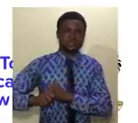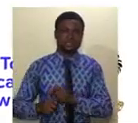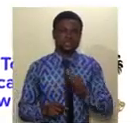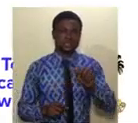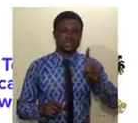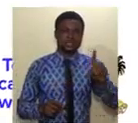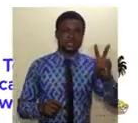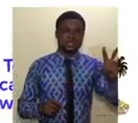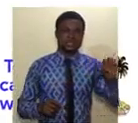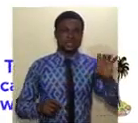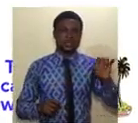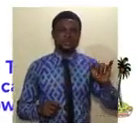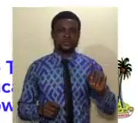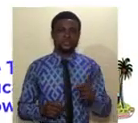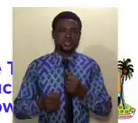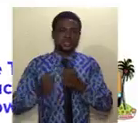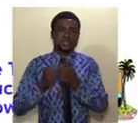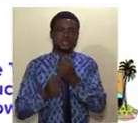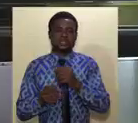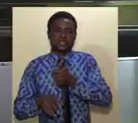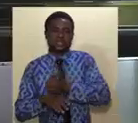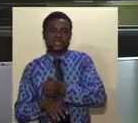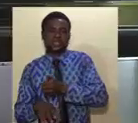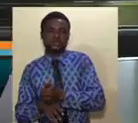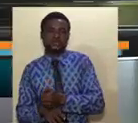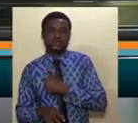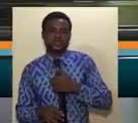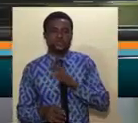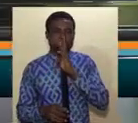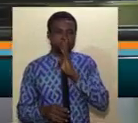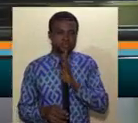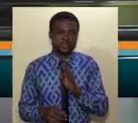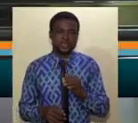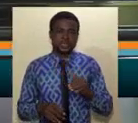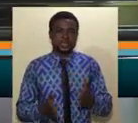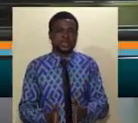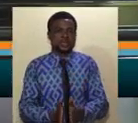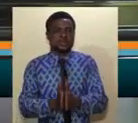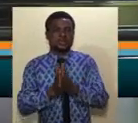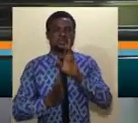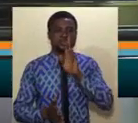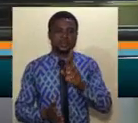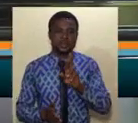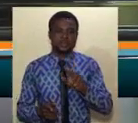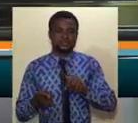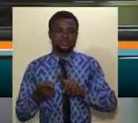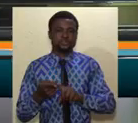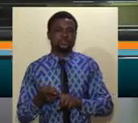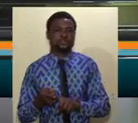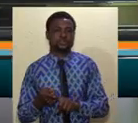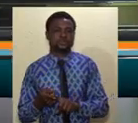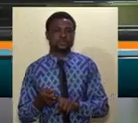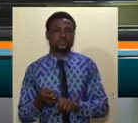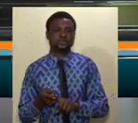protection. So to begin, we'll be asking Mrs. Vaivo to just look